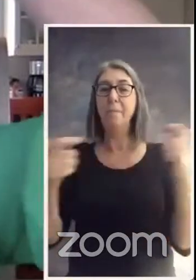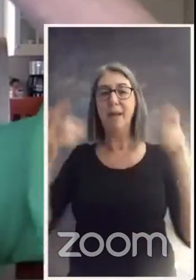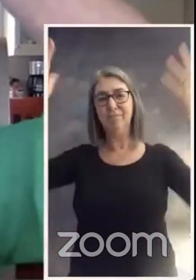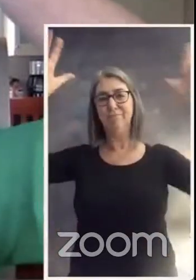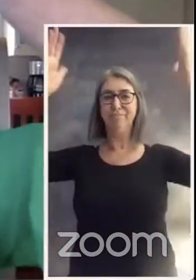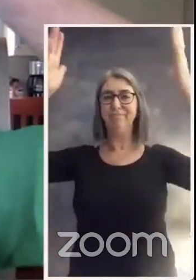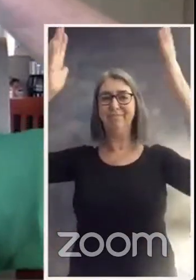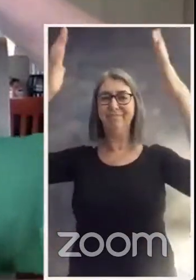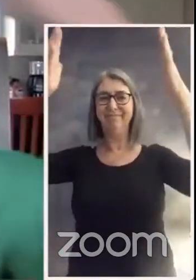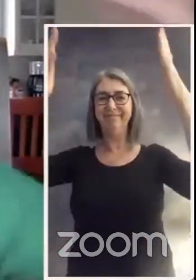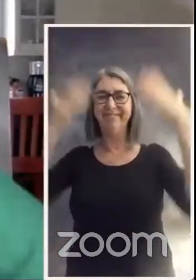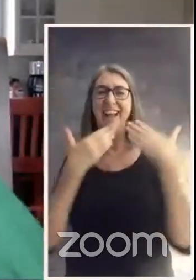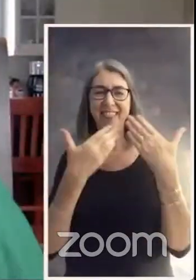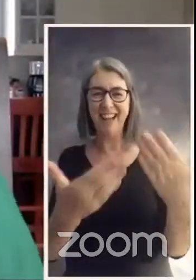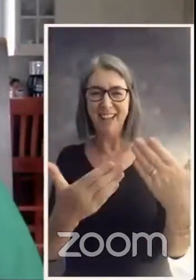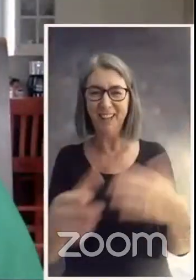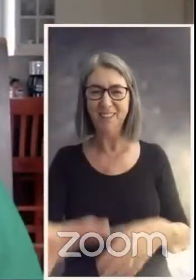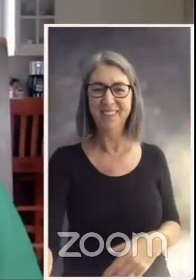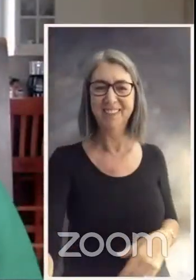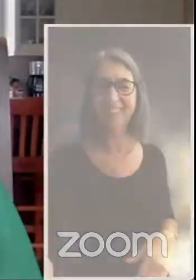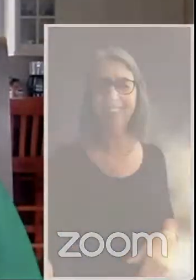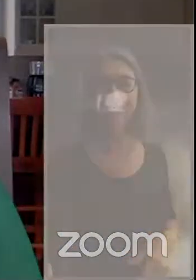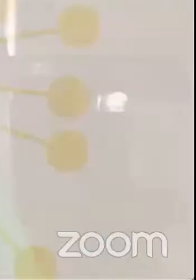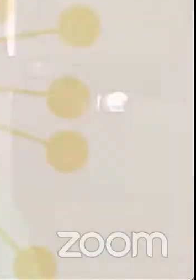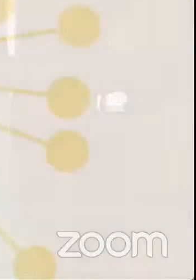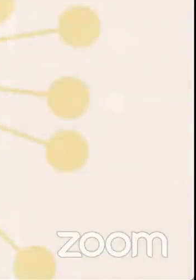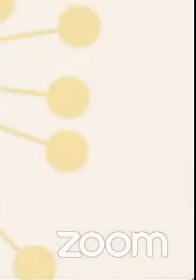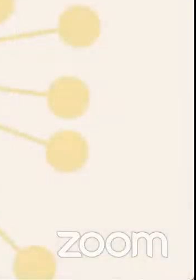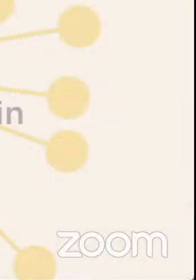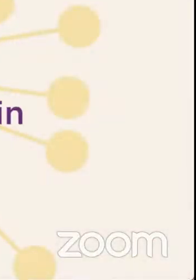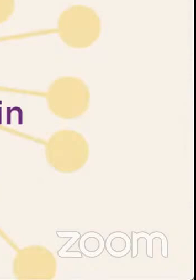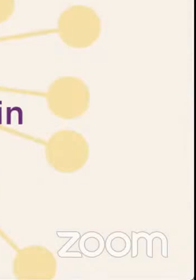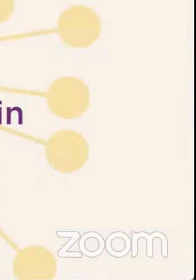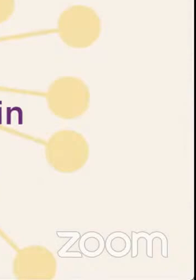big standing O, and thank you.